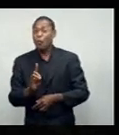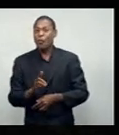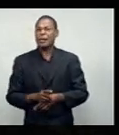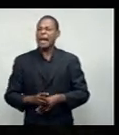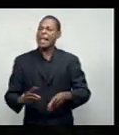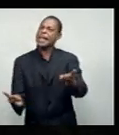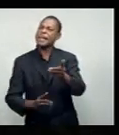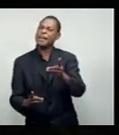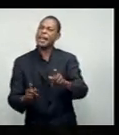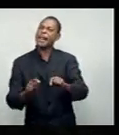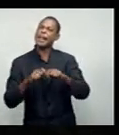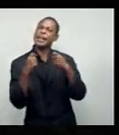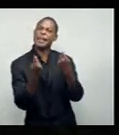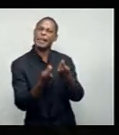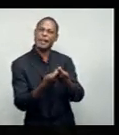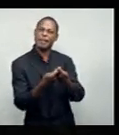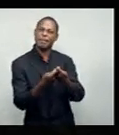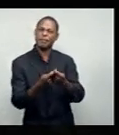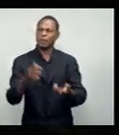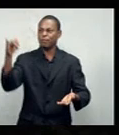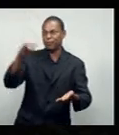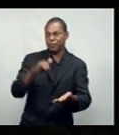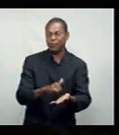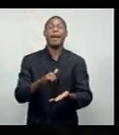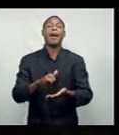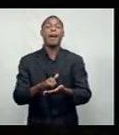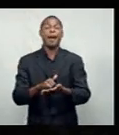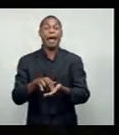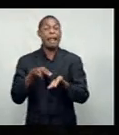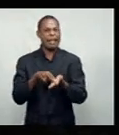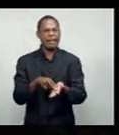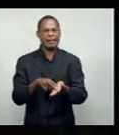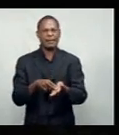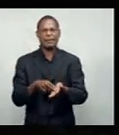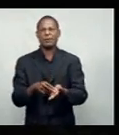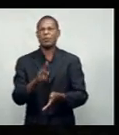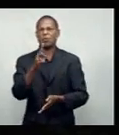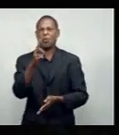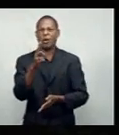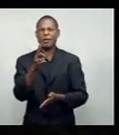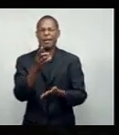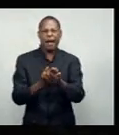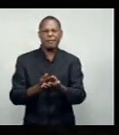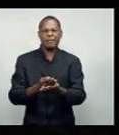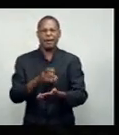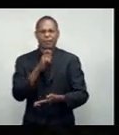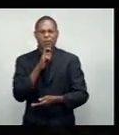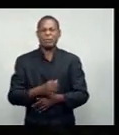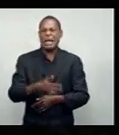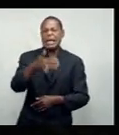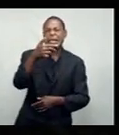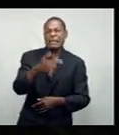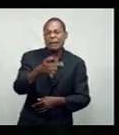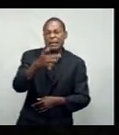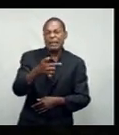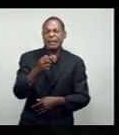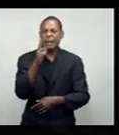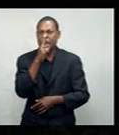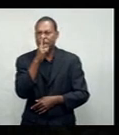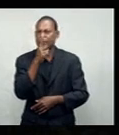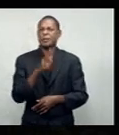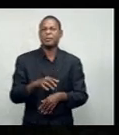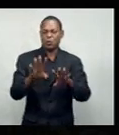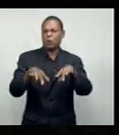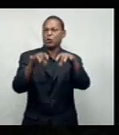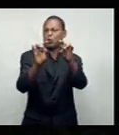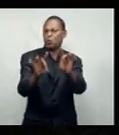team that will be touching down tomorrow in Nadi around 1:30 p.m. is consisting of 17 personnel from Australia and